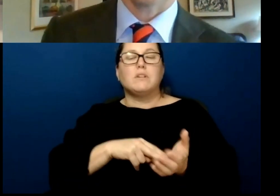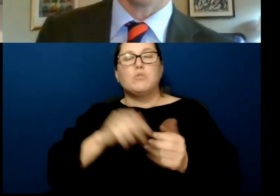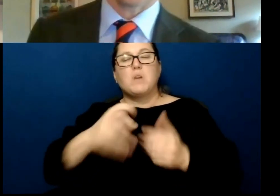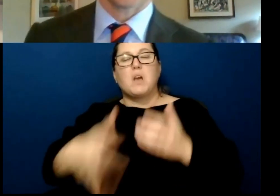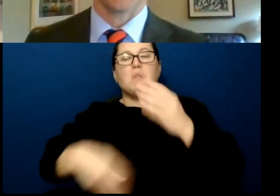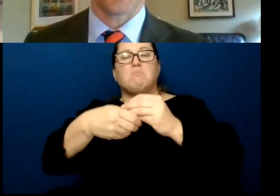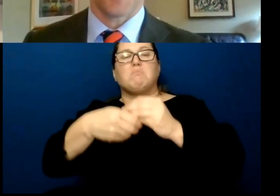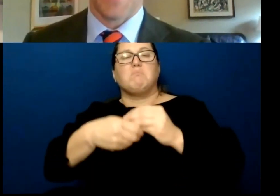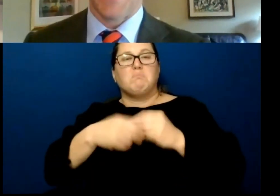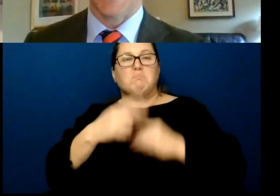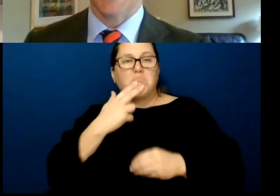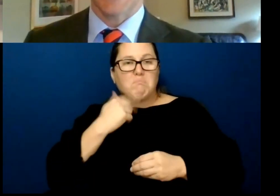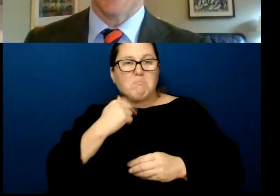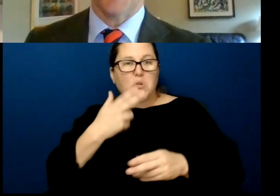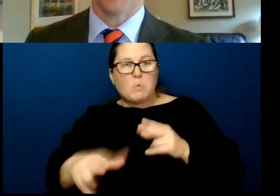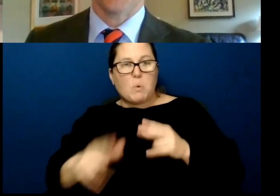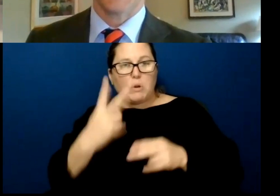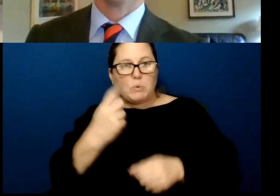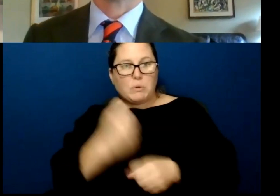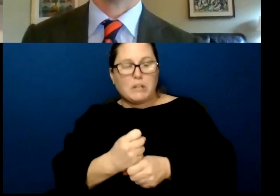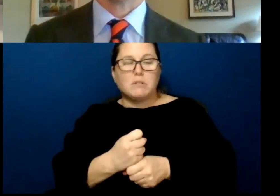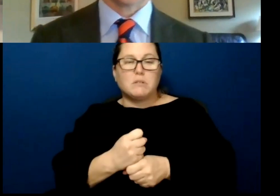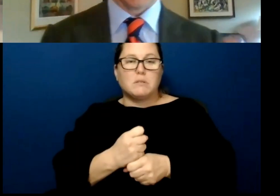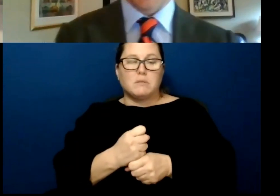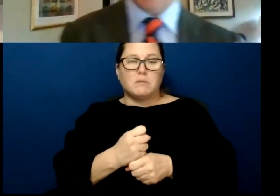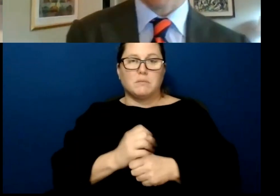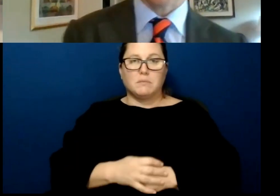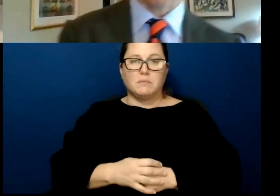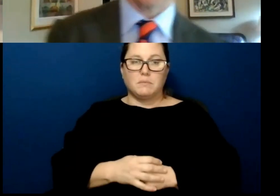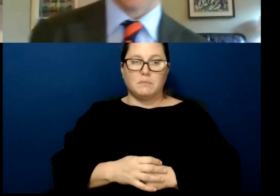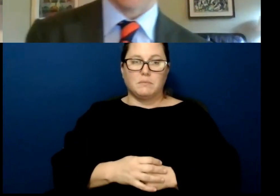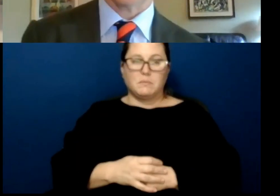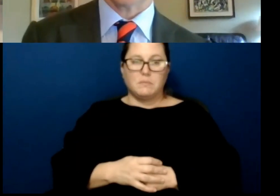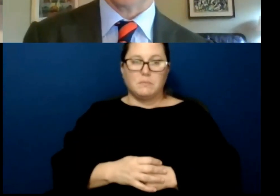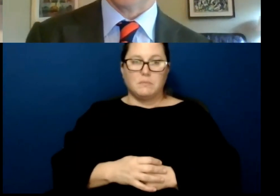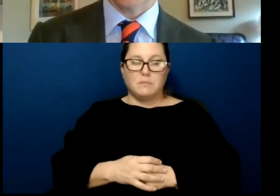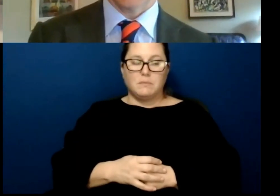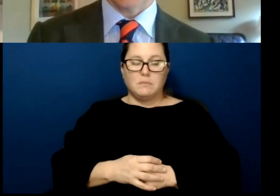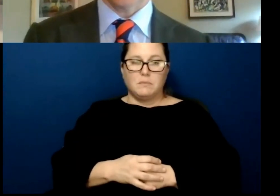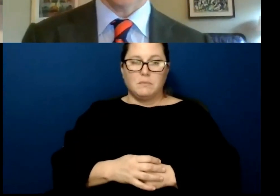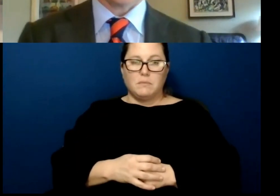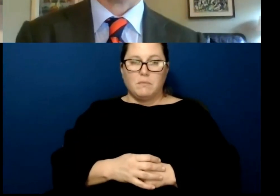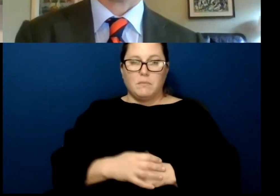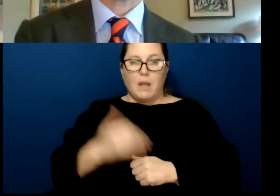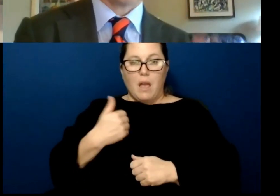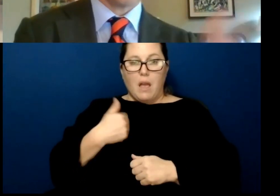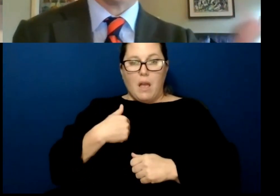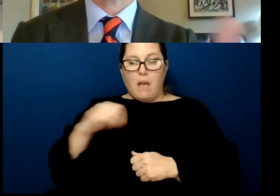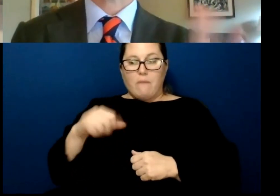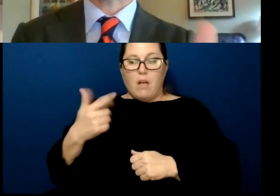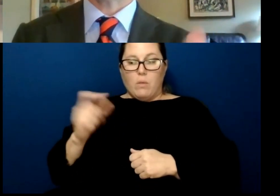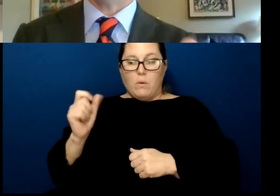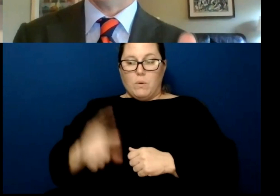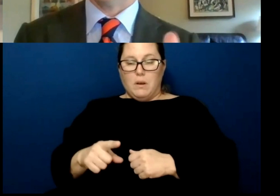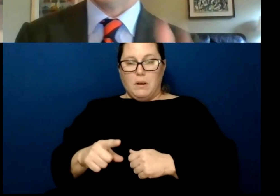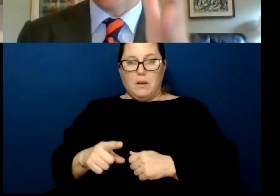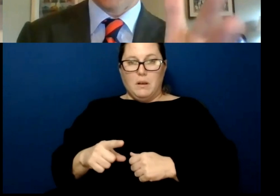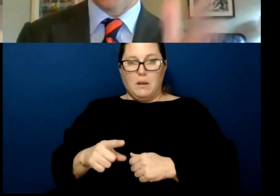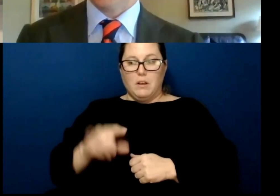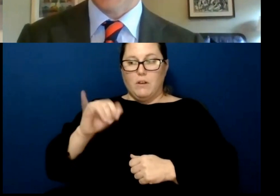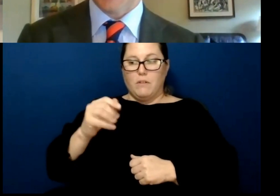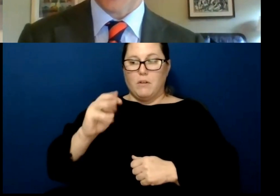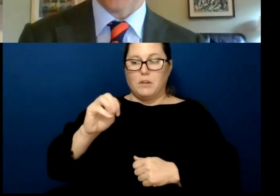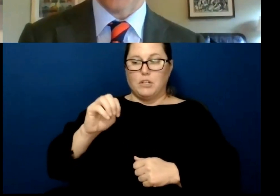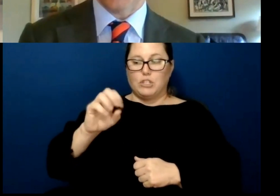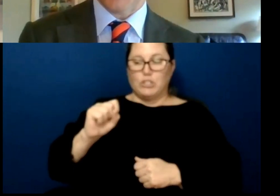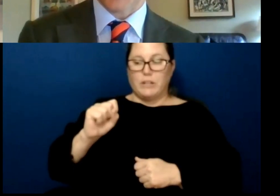that's very helpful. Thank you for that. We have a question that I'd like for you both to answer. From James Hatter, and I don't know